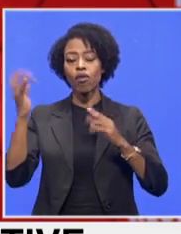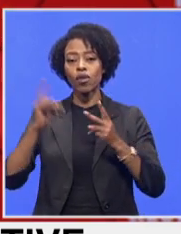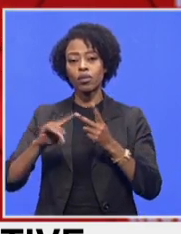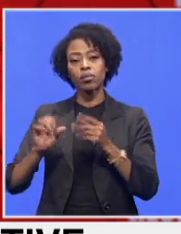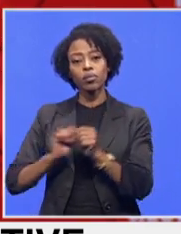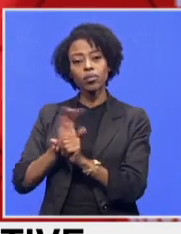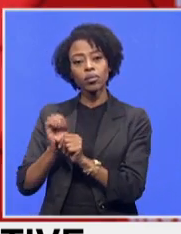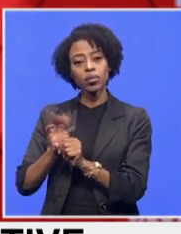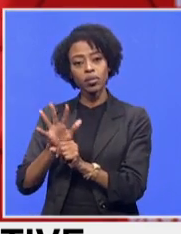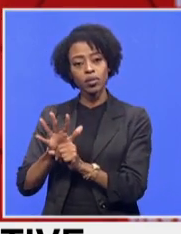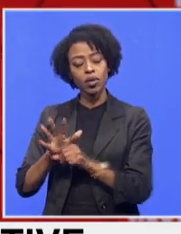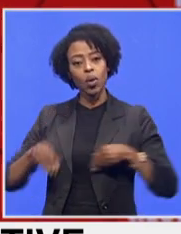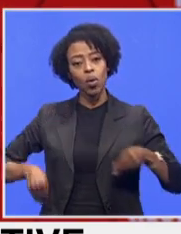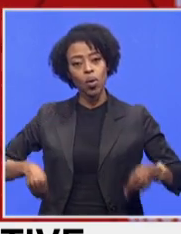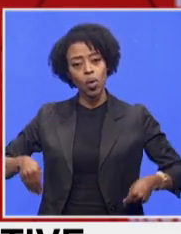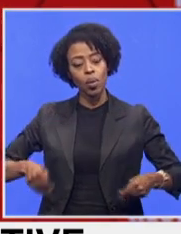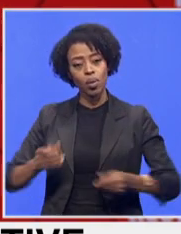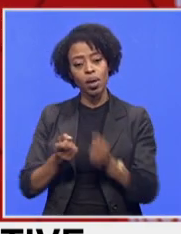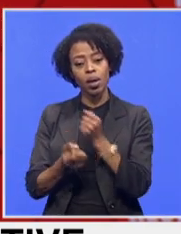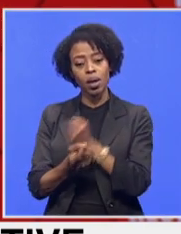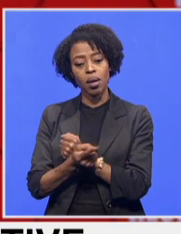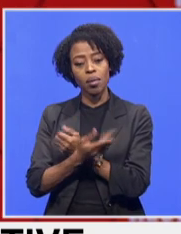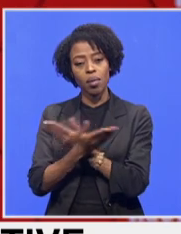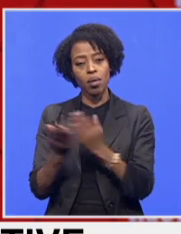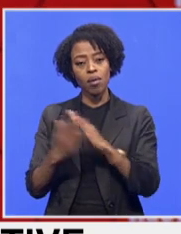COVID-19 corruption all over the country